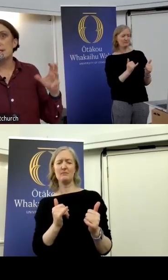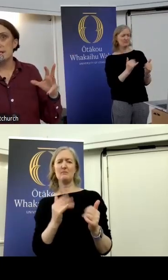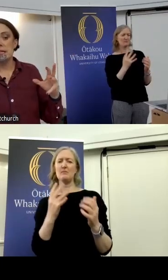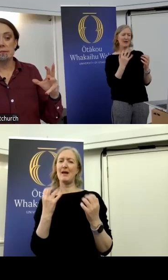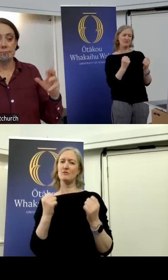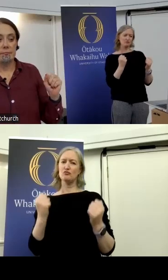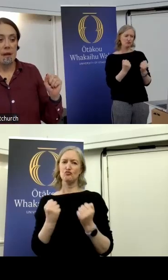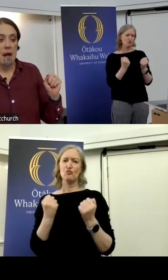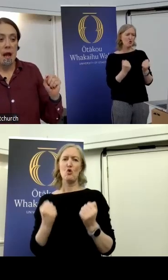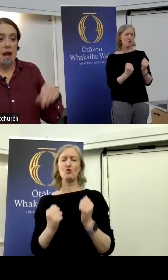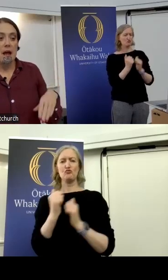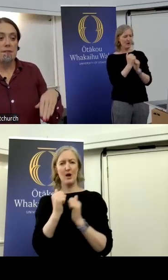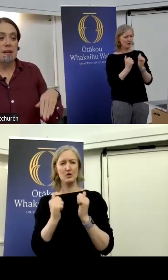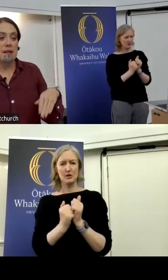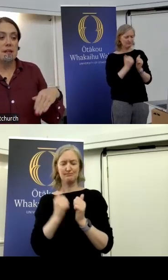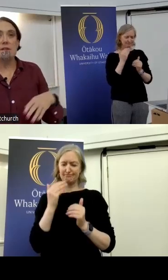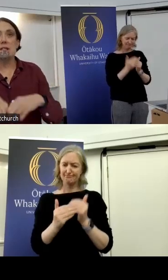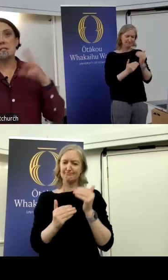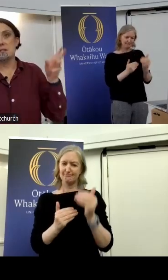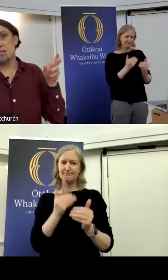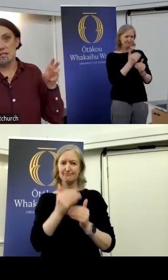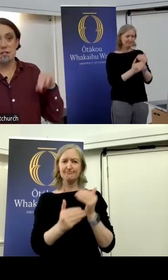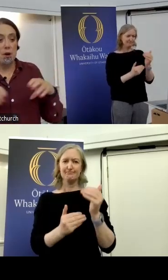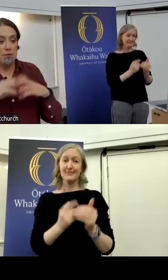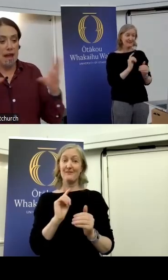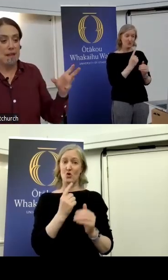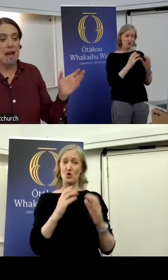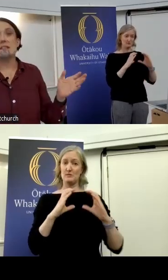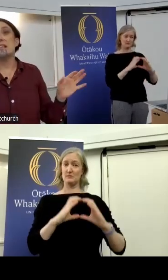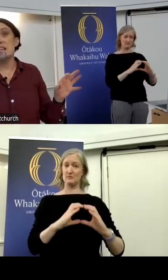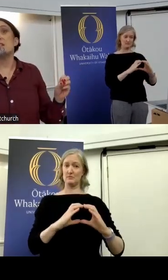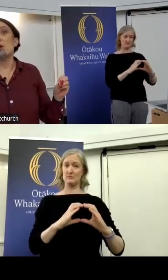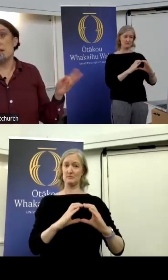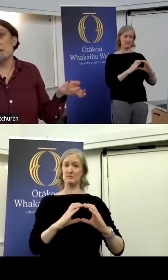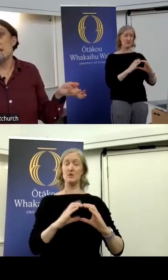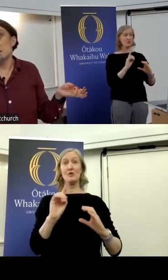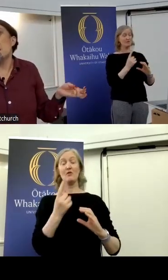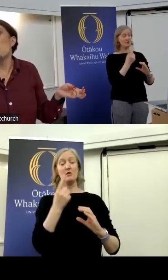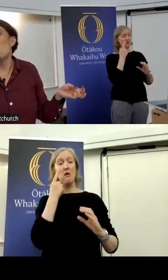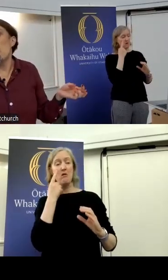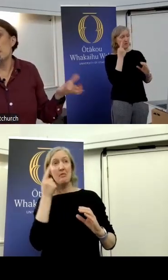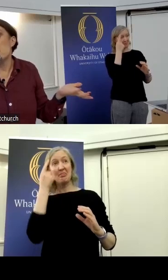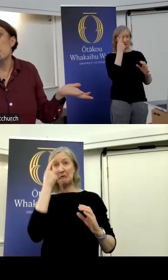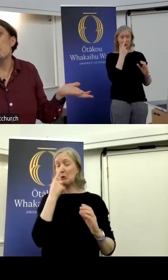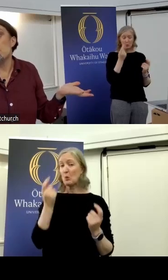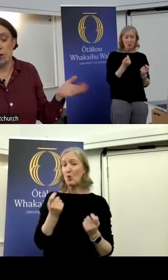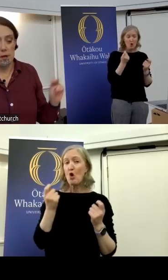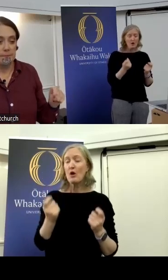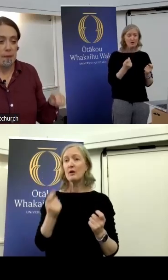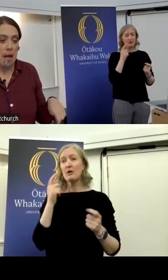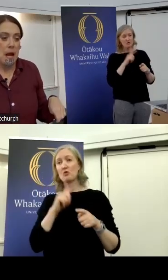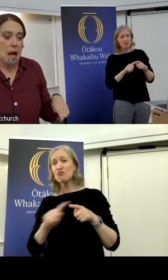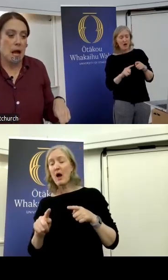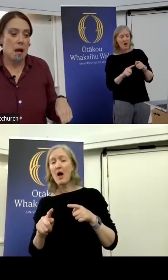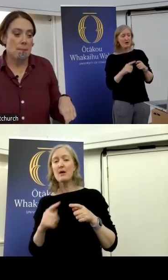structured setting. Then there is, and they answer, yes, it could, yes, it does work.